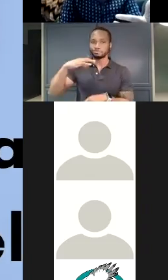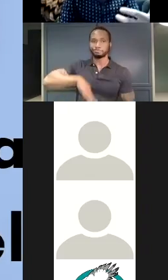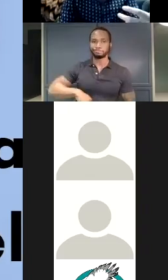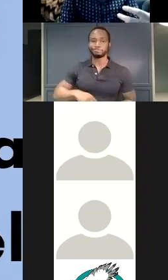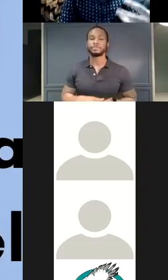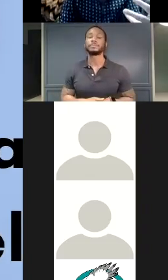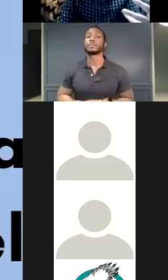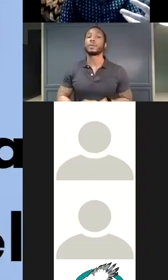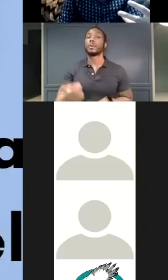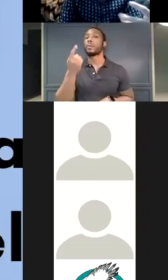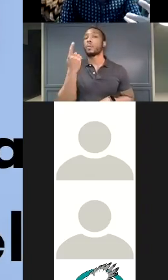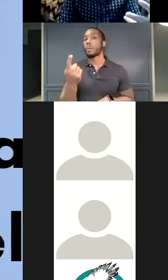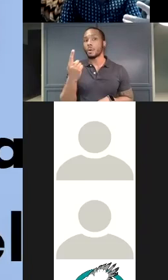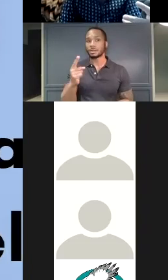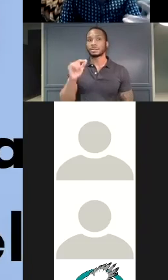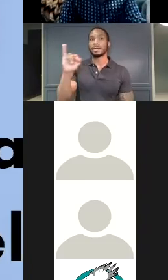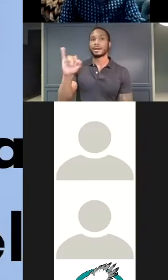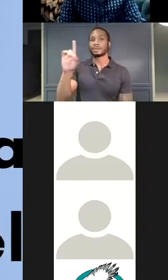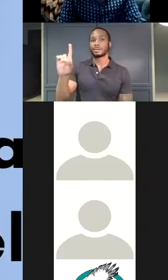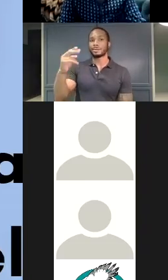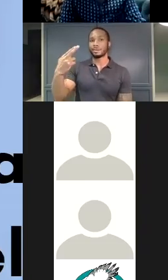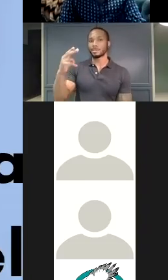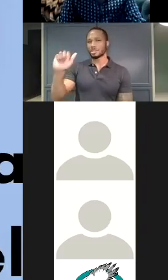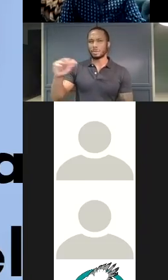One is this IDHA. I can't remember what it